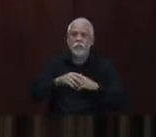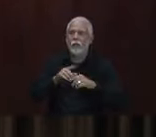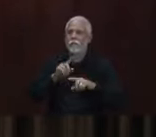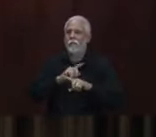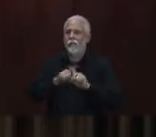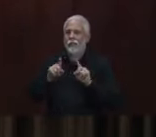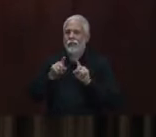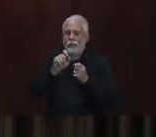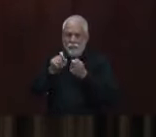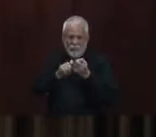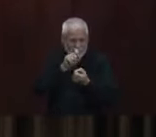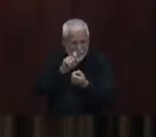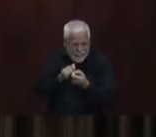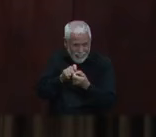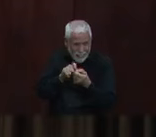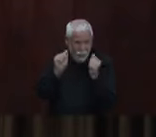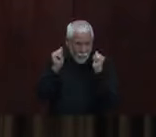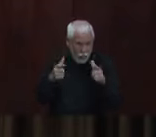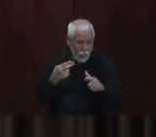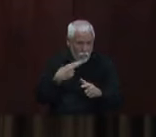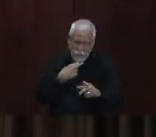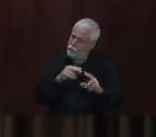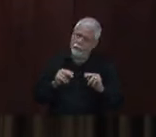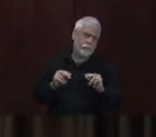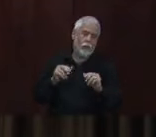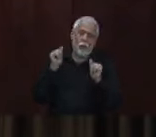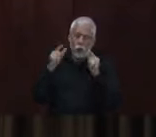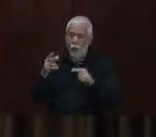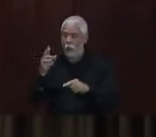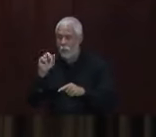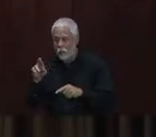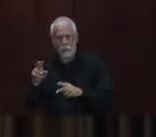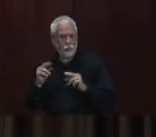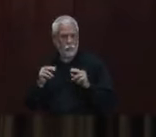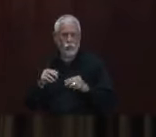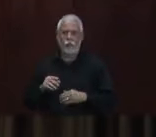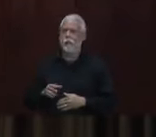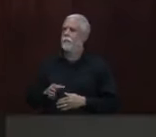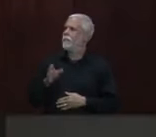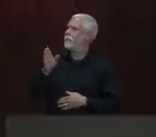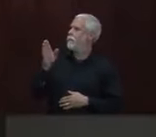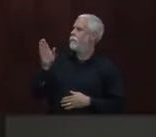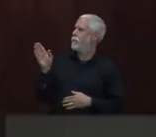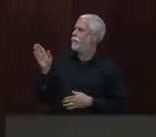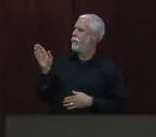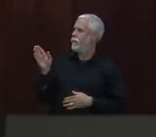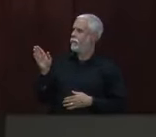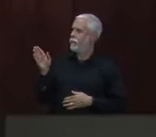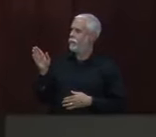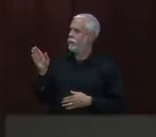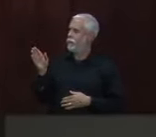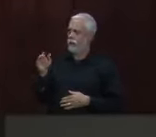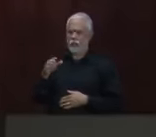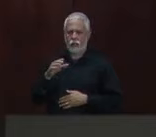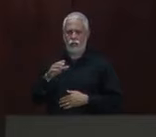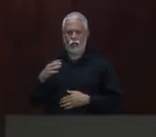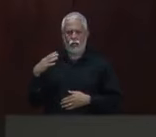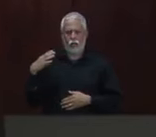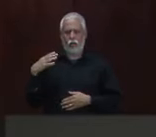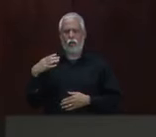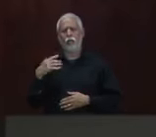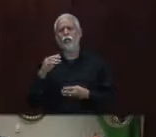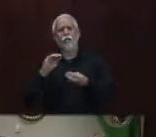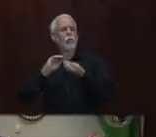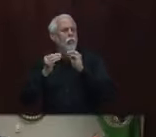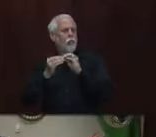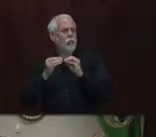but not necessarily all restaurant or all bar. So when, of the number of cases that